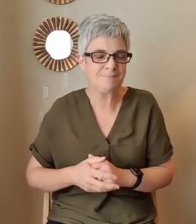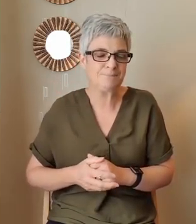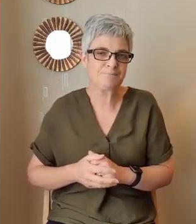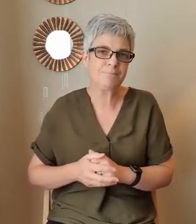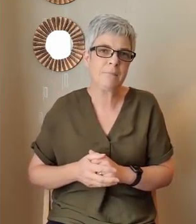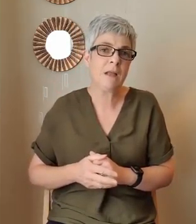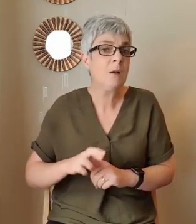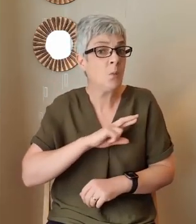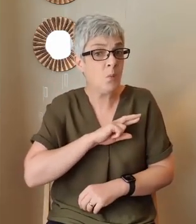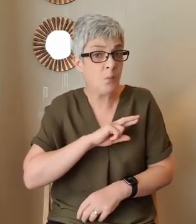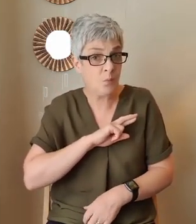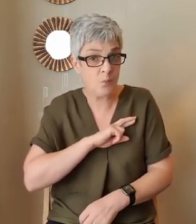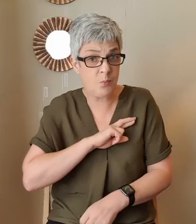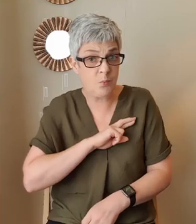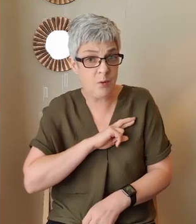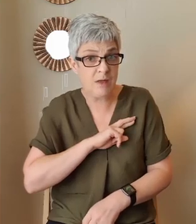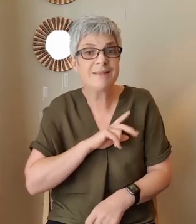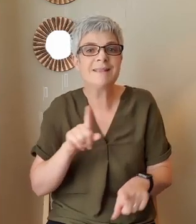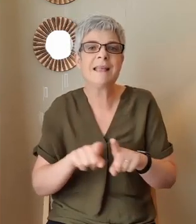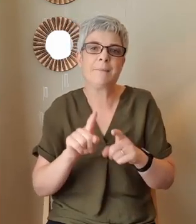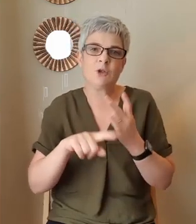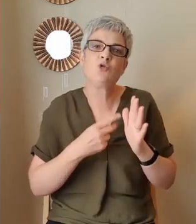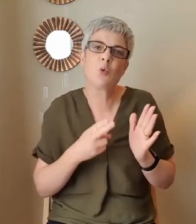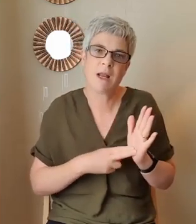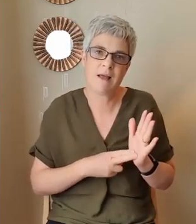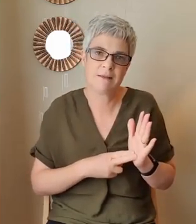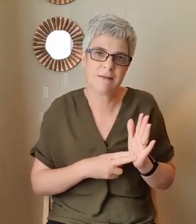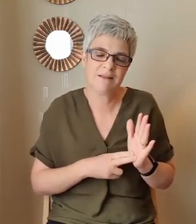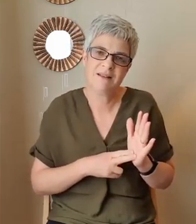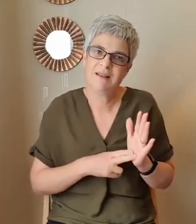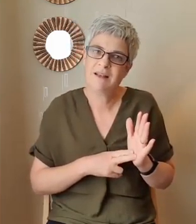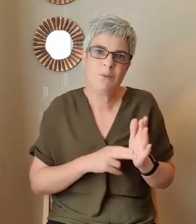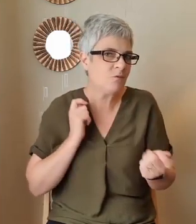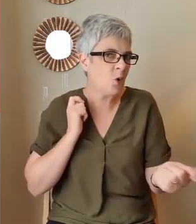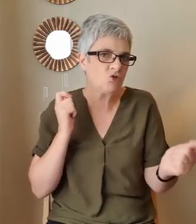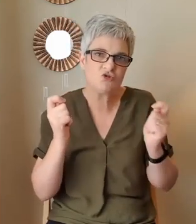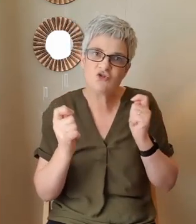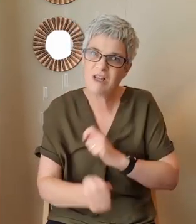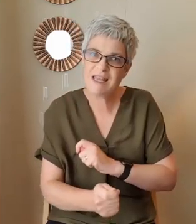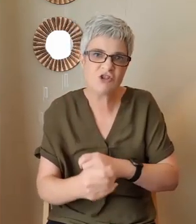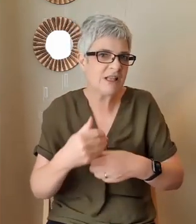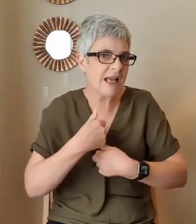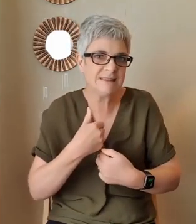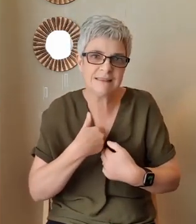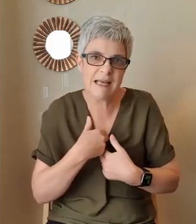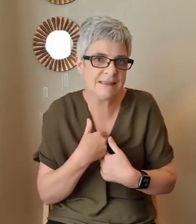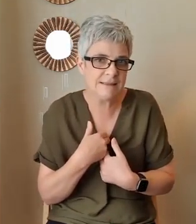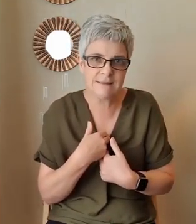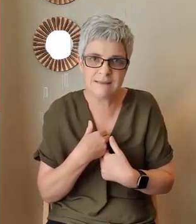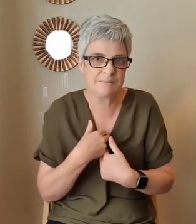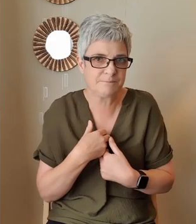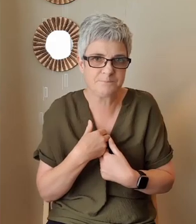And the reason is the same as Jonah. We've not been changed on the